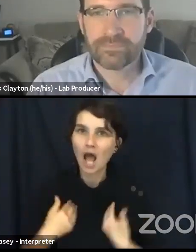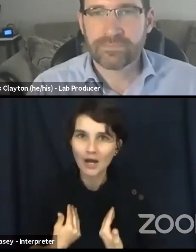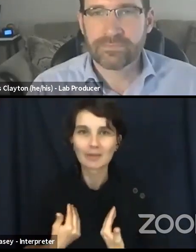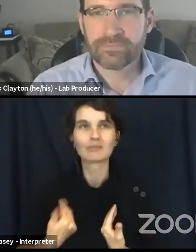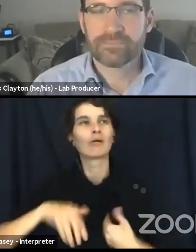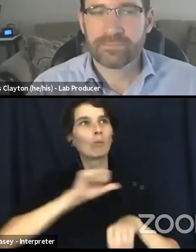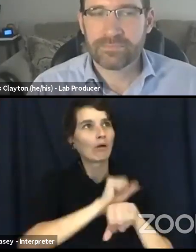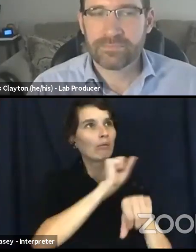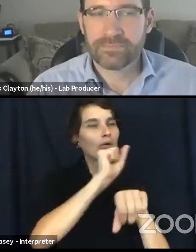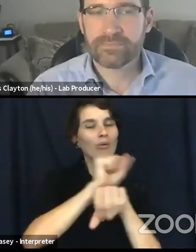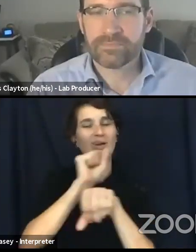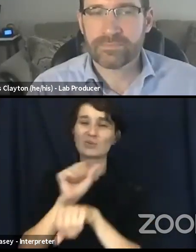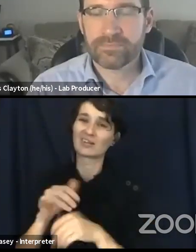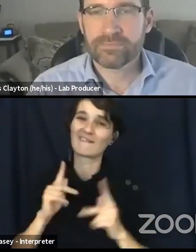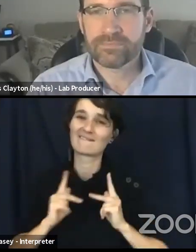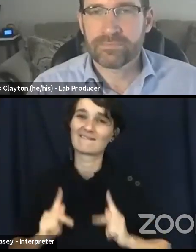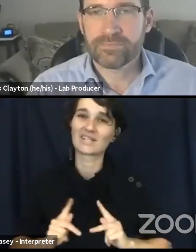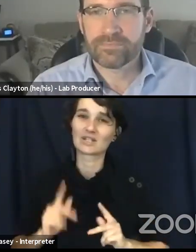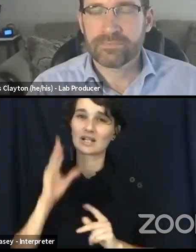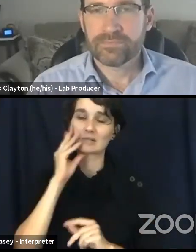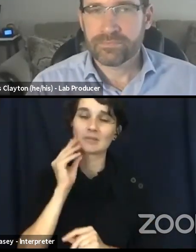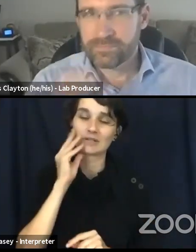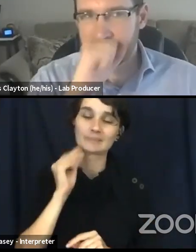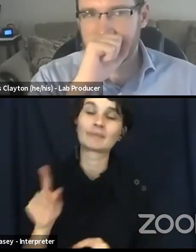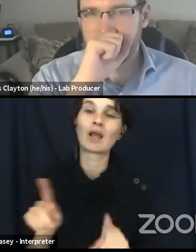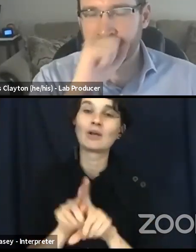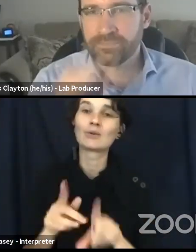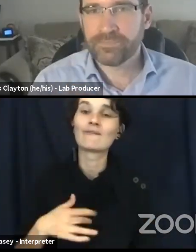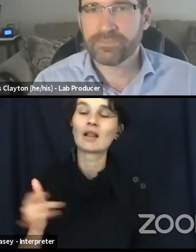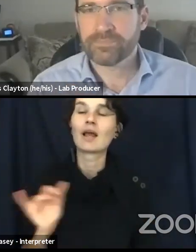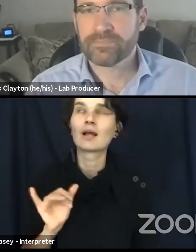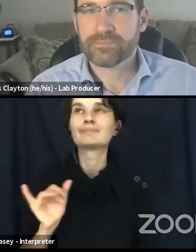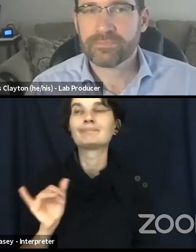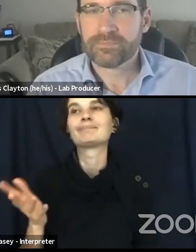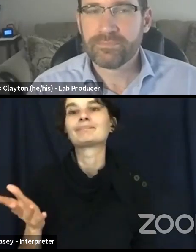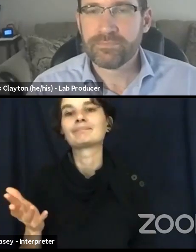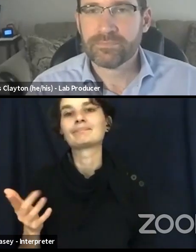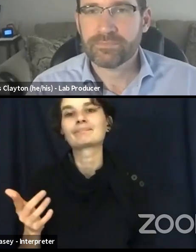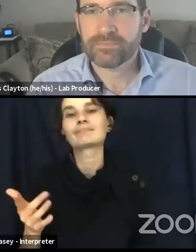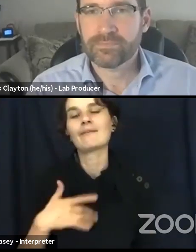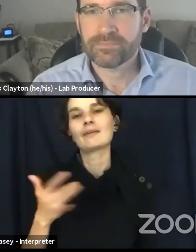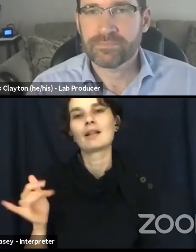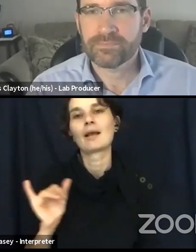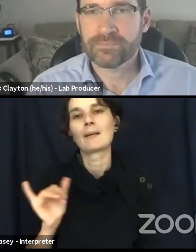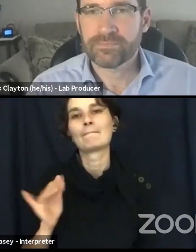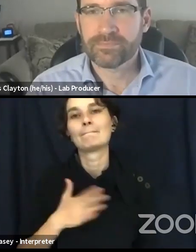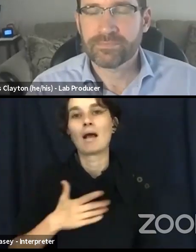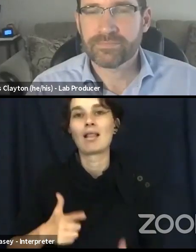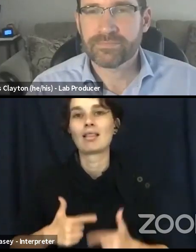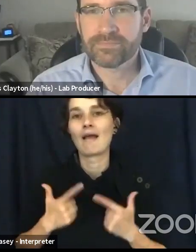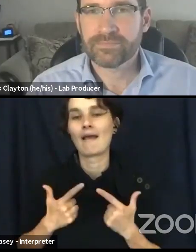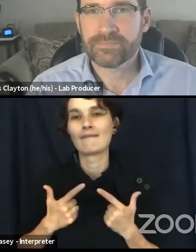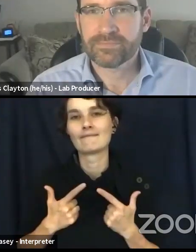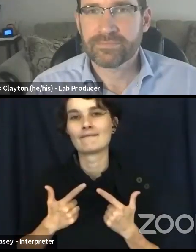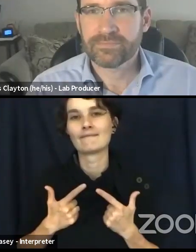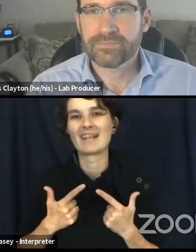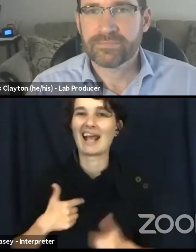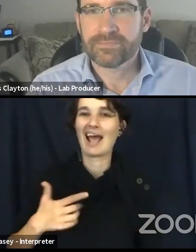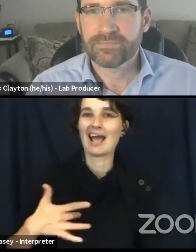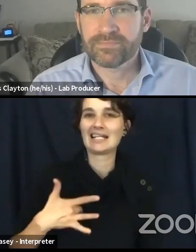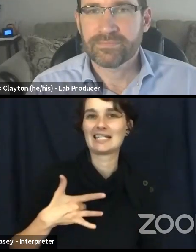experience. And I also feel like, I don't know, I always feel like my life is like, I tend to gravitate